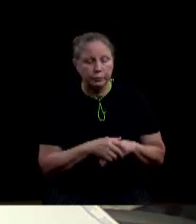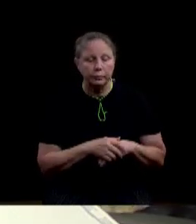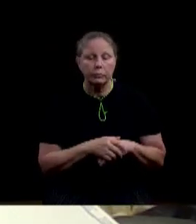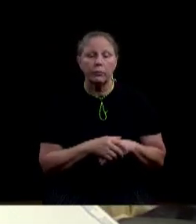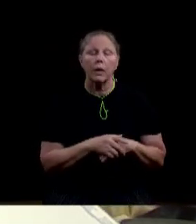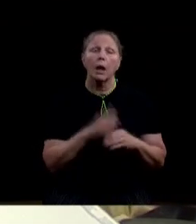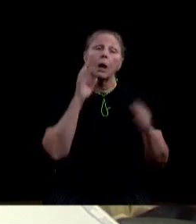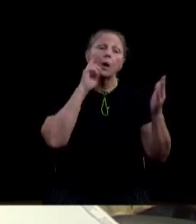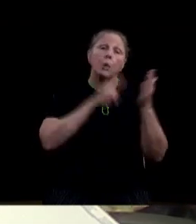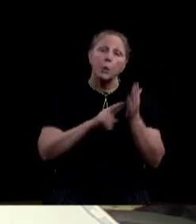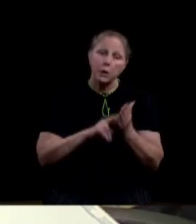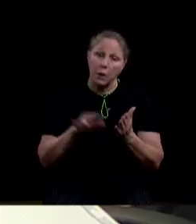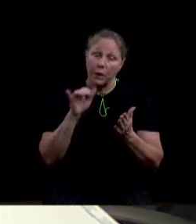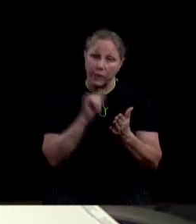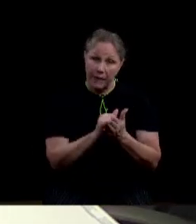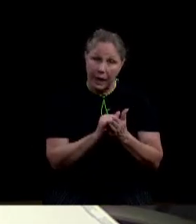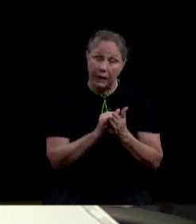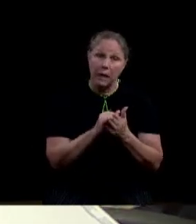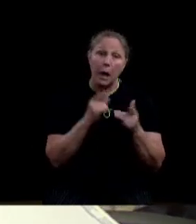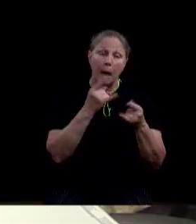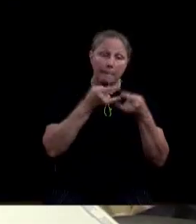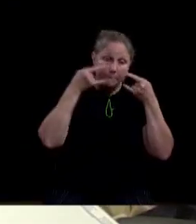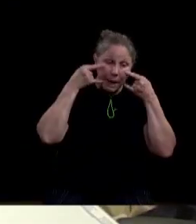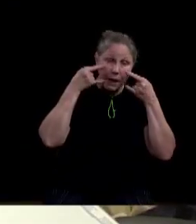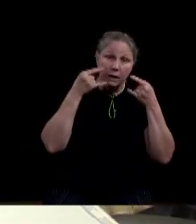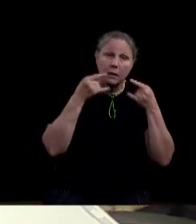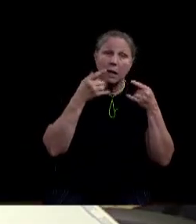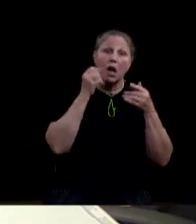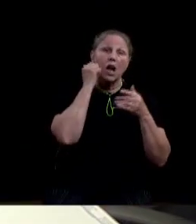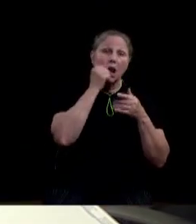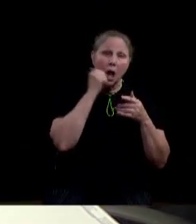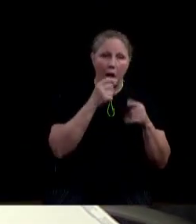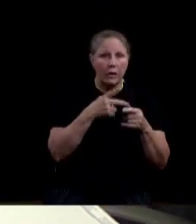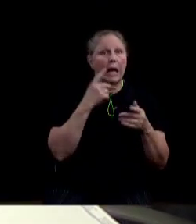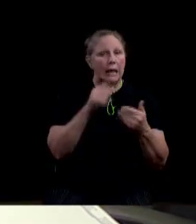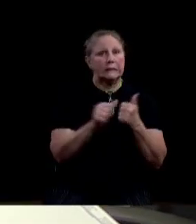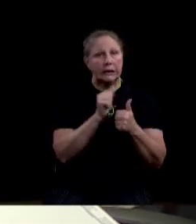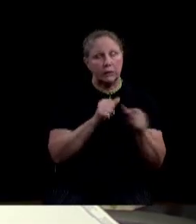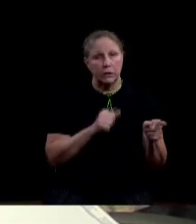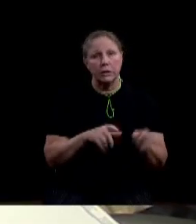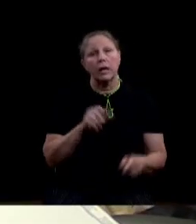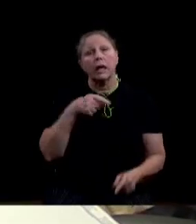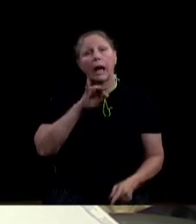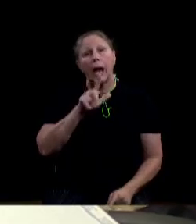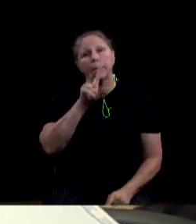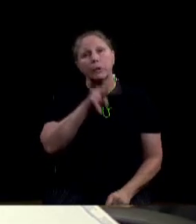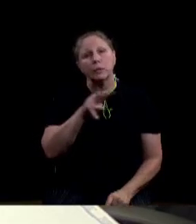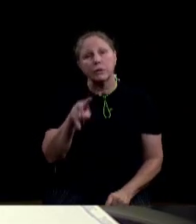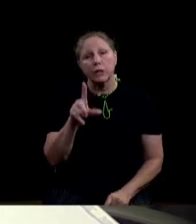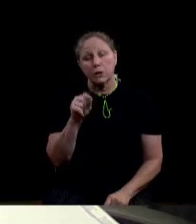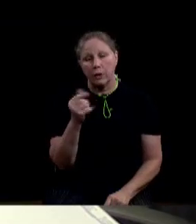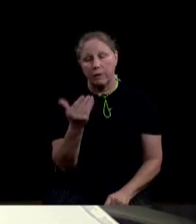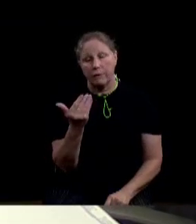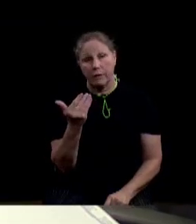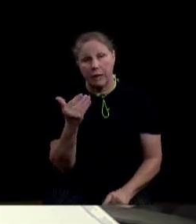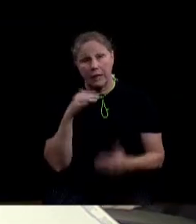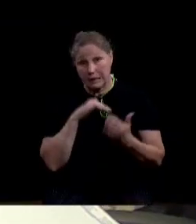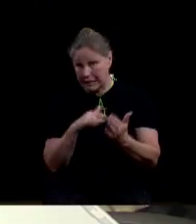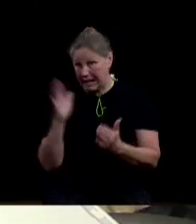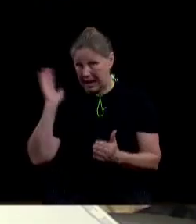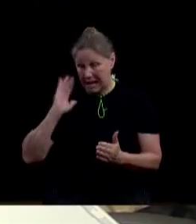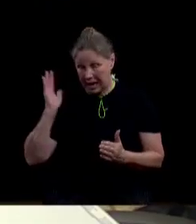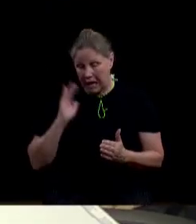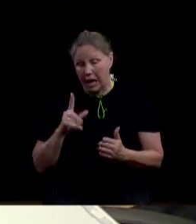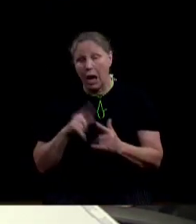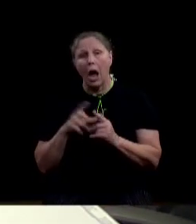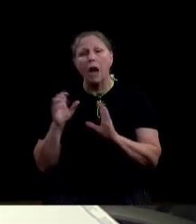cloth coverings. On April 22nd, 2015, a cluster randomized trial of cloth masks